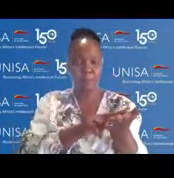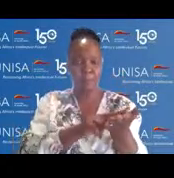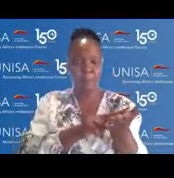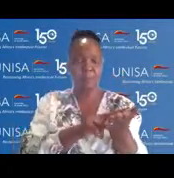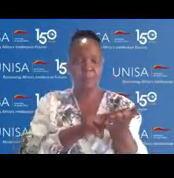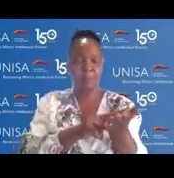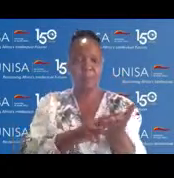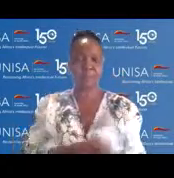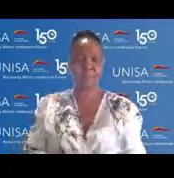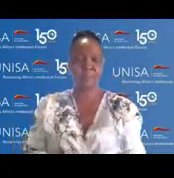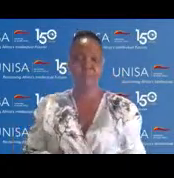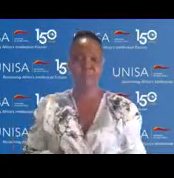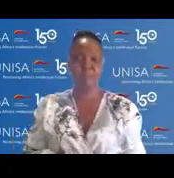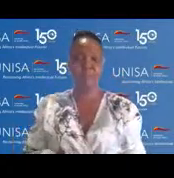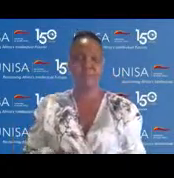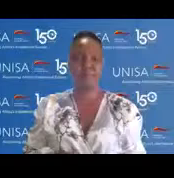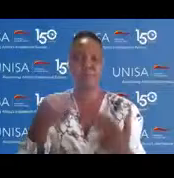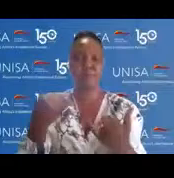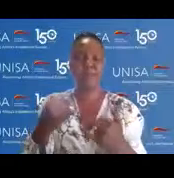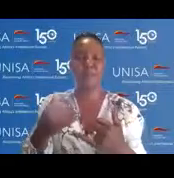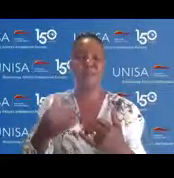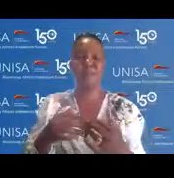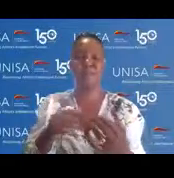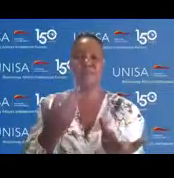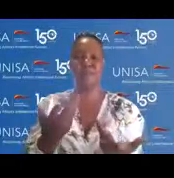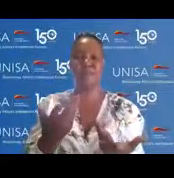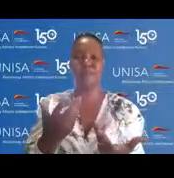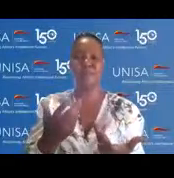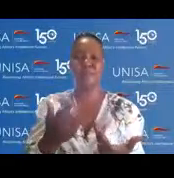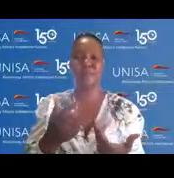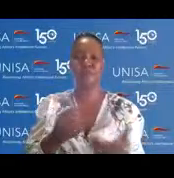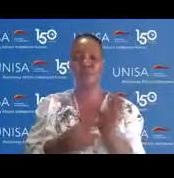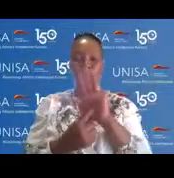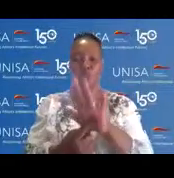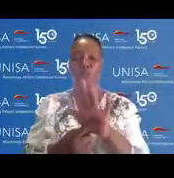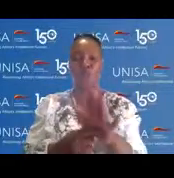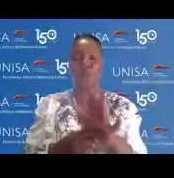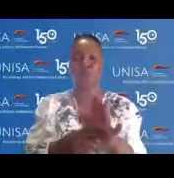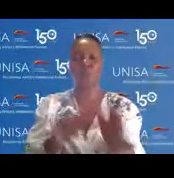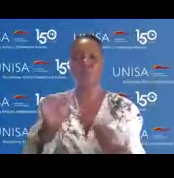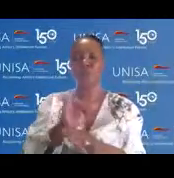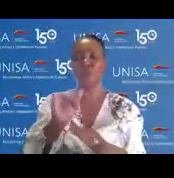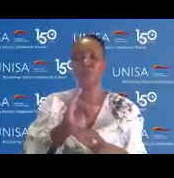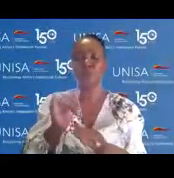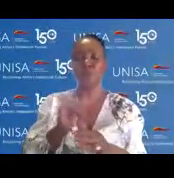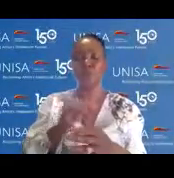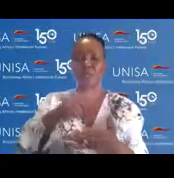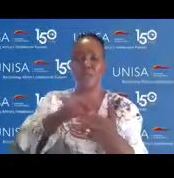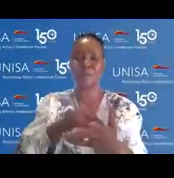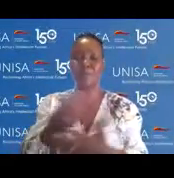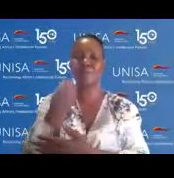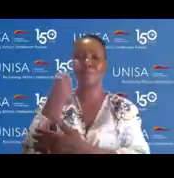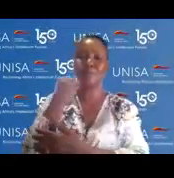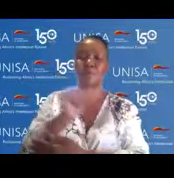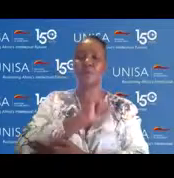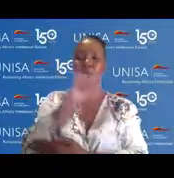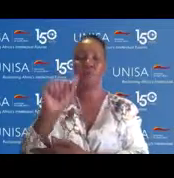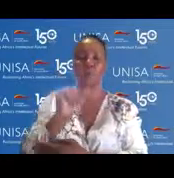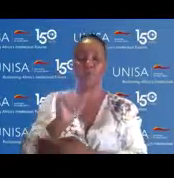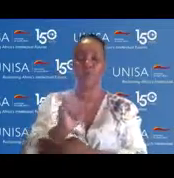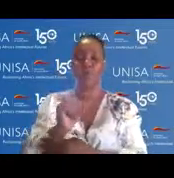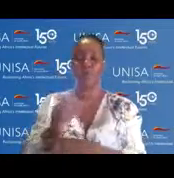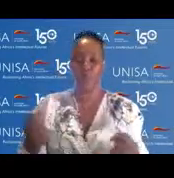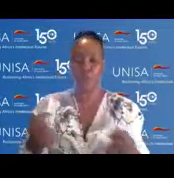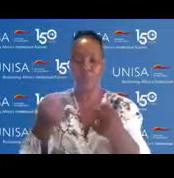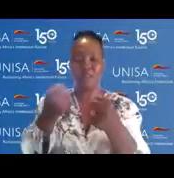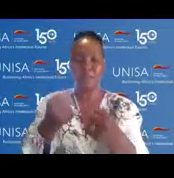Now it's going to load up all the apps and actually show you which of these apps is eating all your drive space. Okay,